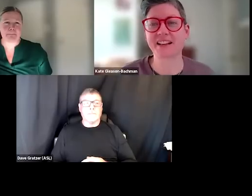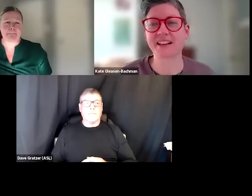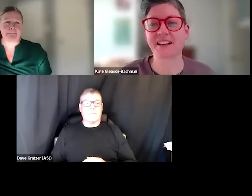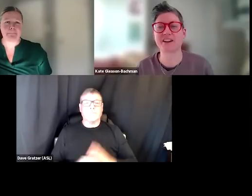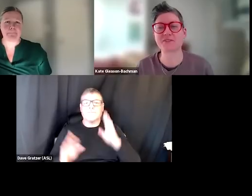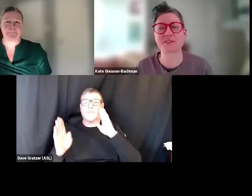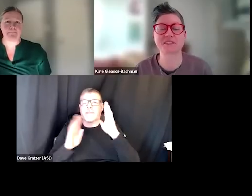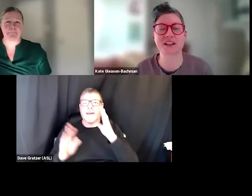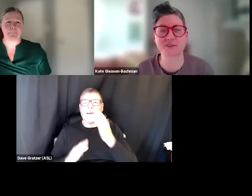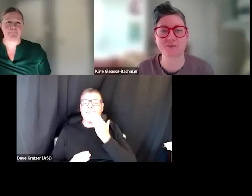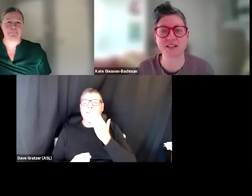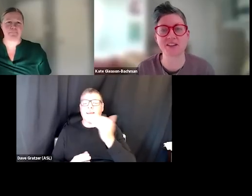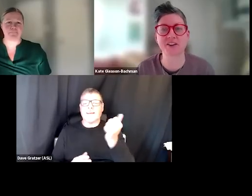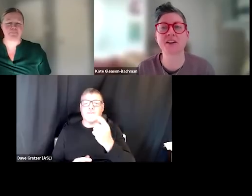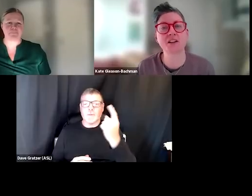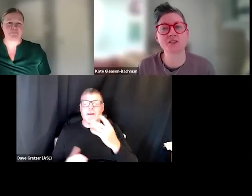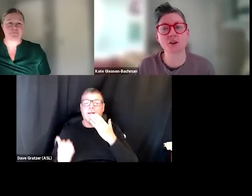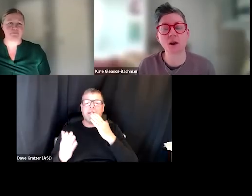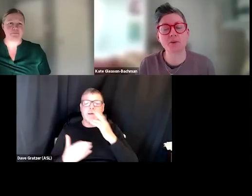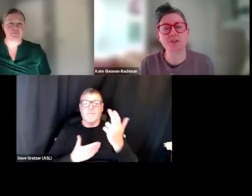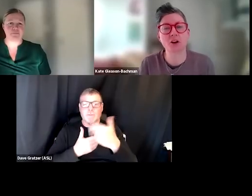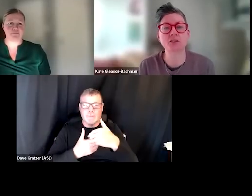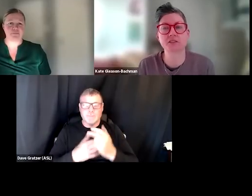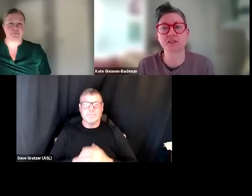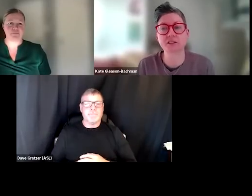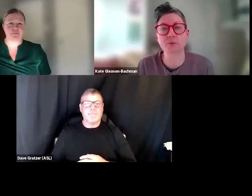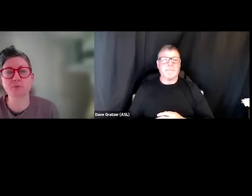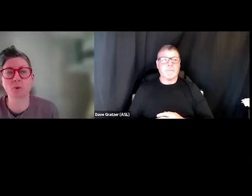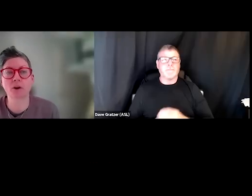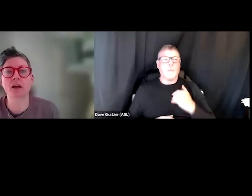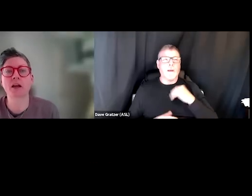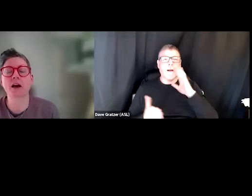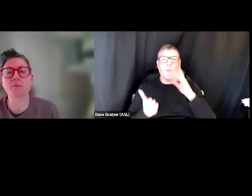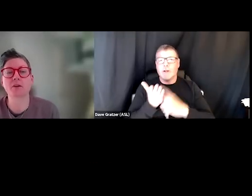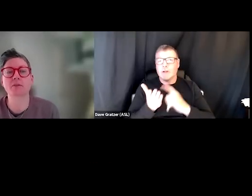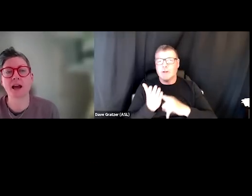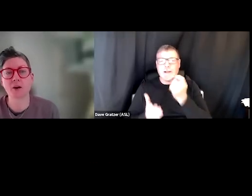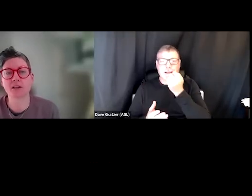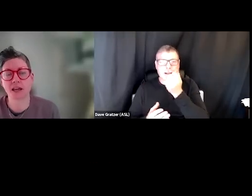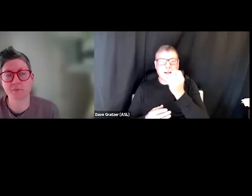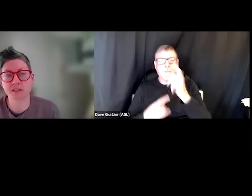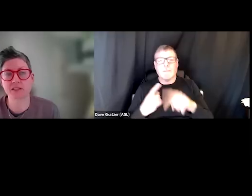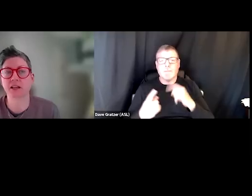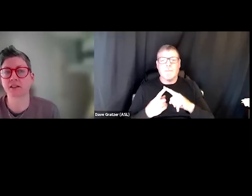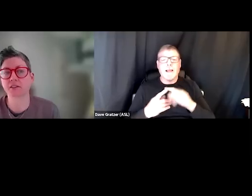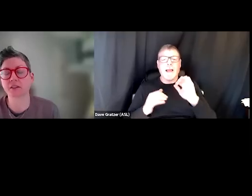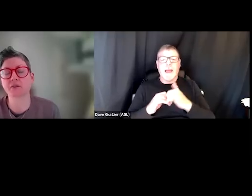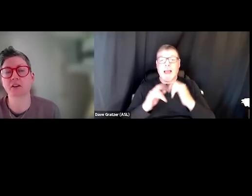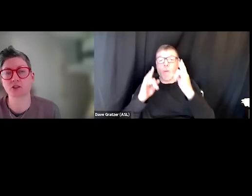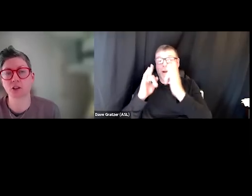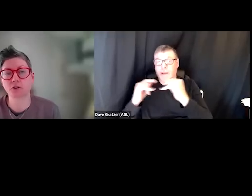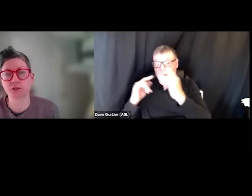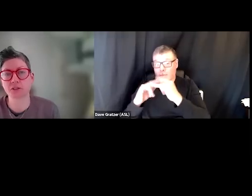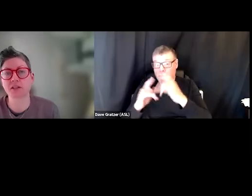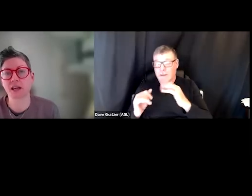Hi, thanks, Katie. Hi, everyone. Thanks for being here. So I'm going to talk just a little bit more about how encampments and